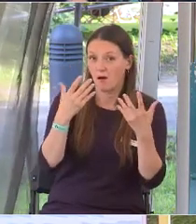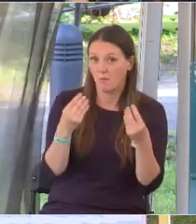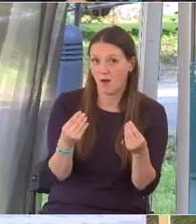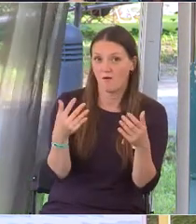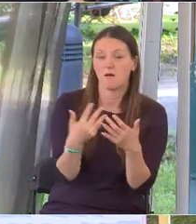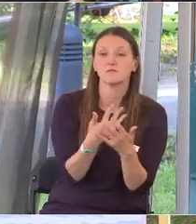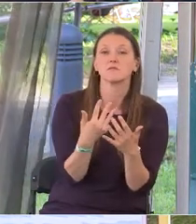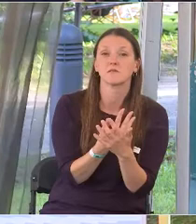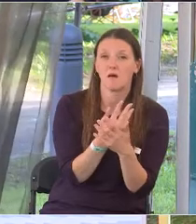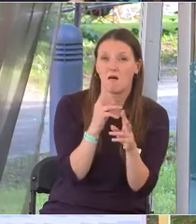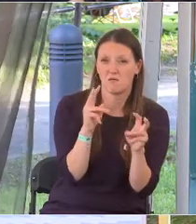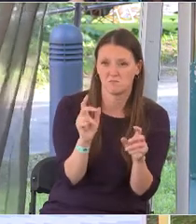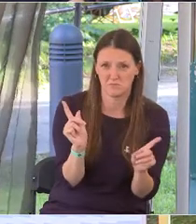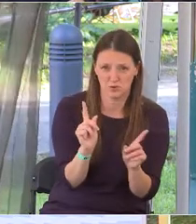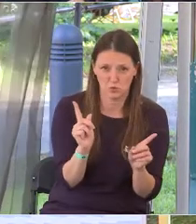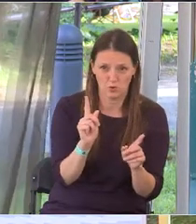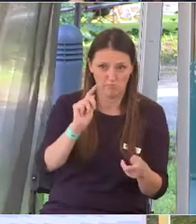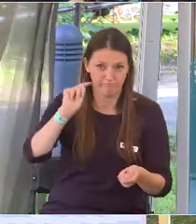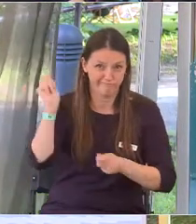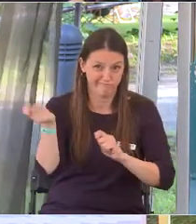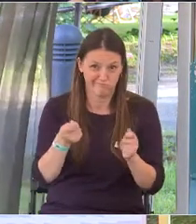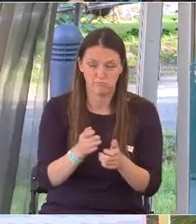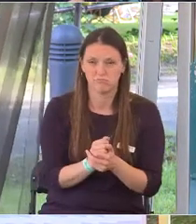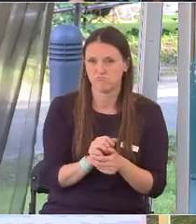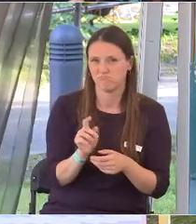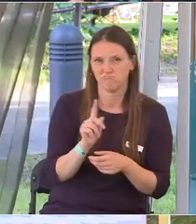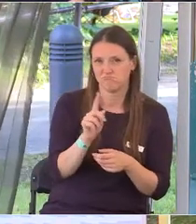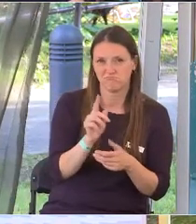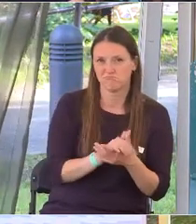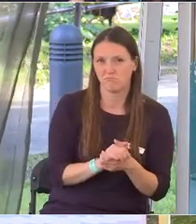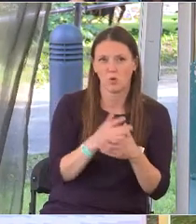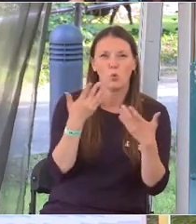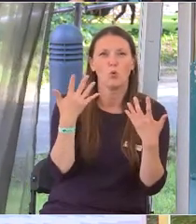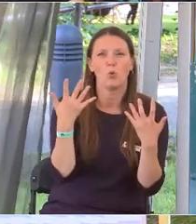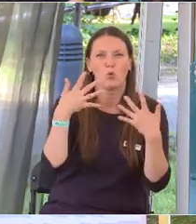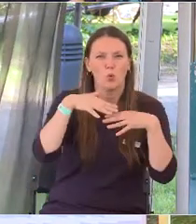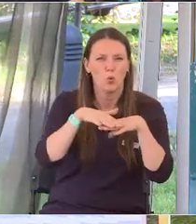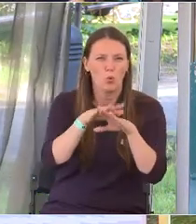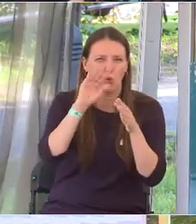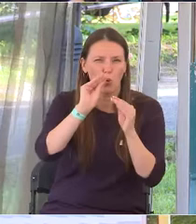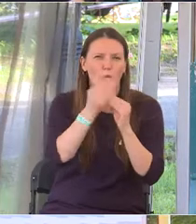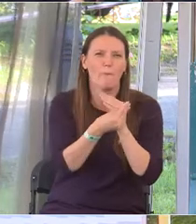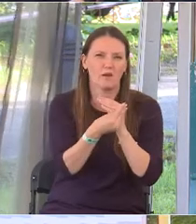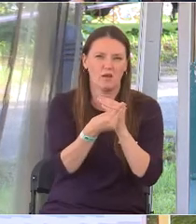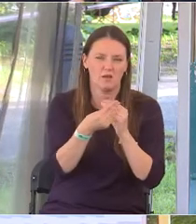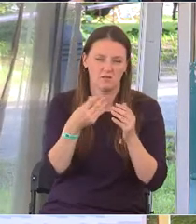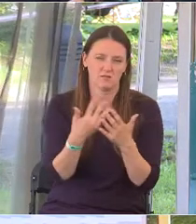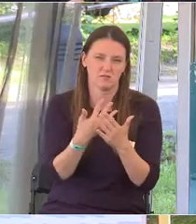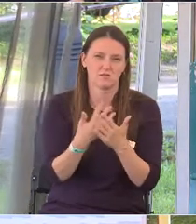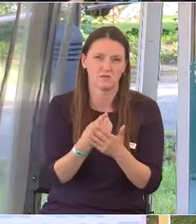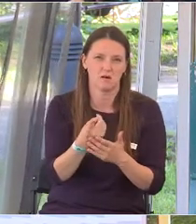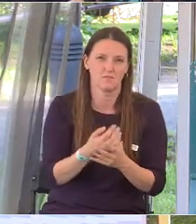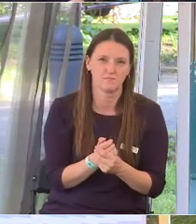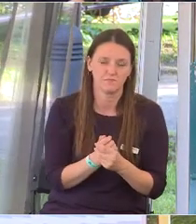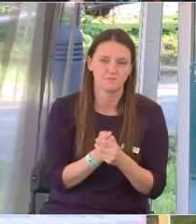a hybrid wars, that are also mostly going on information space. This is what is the